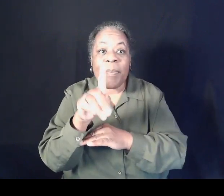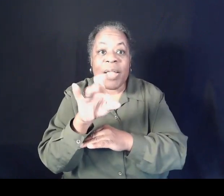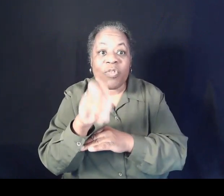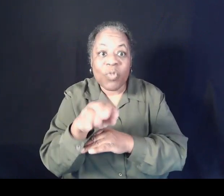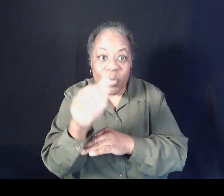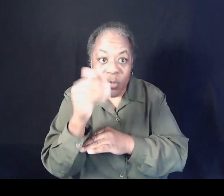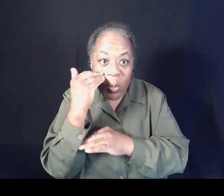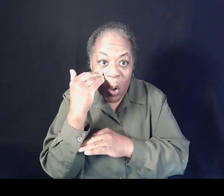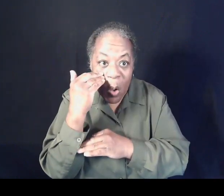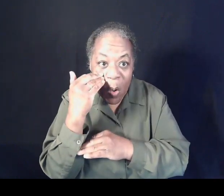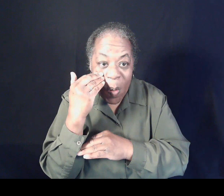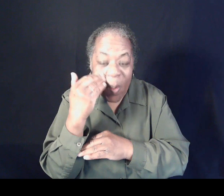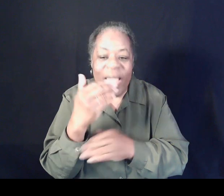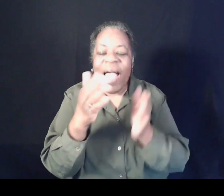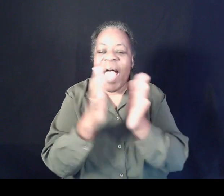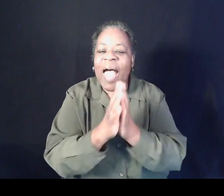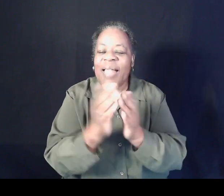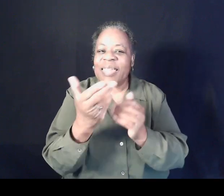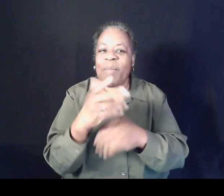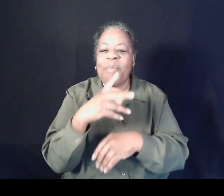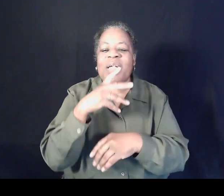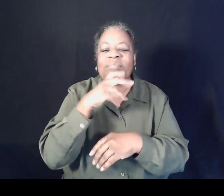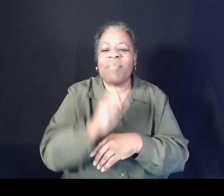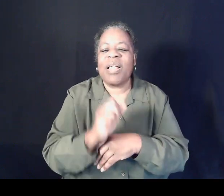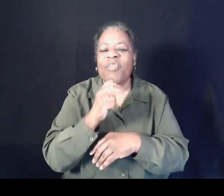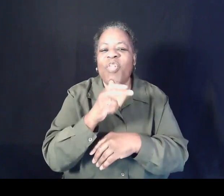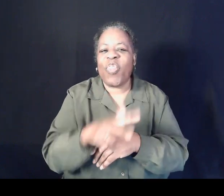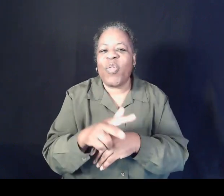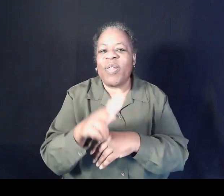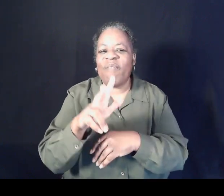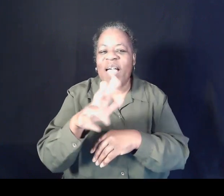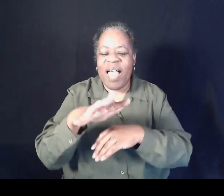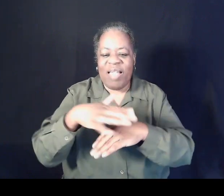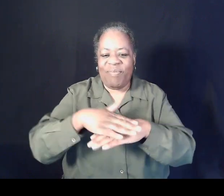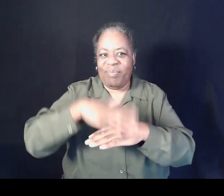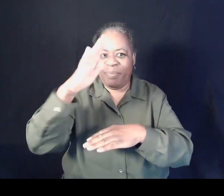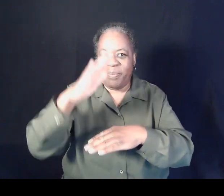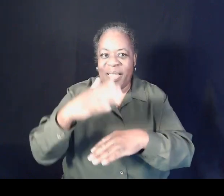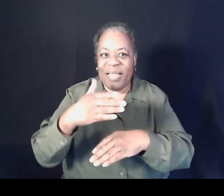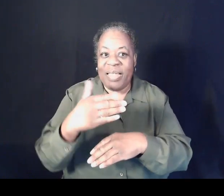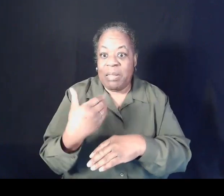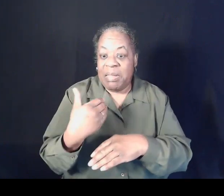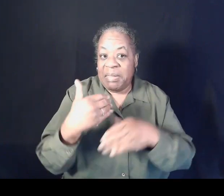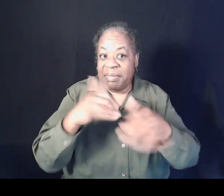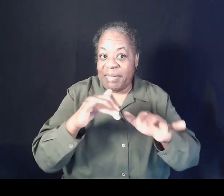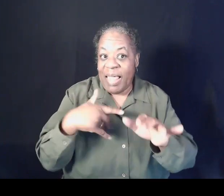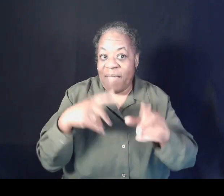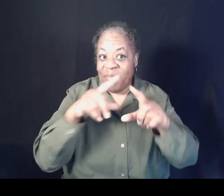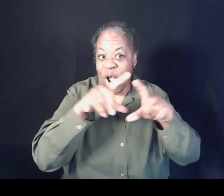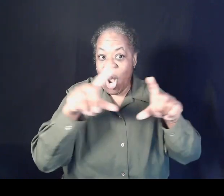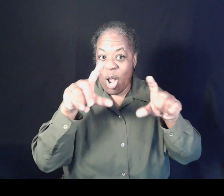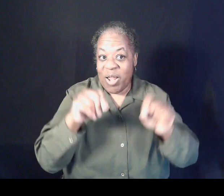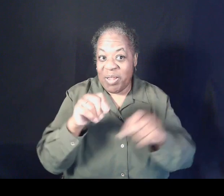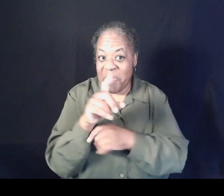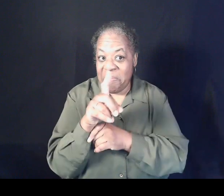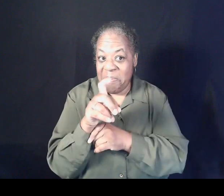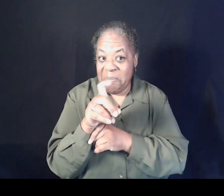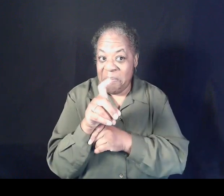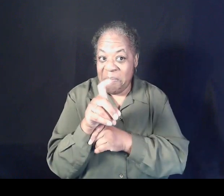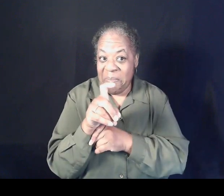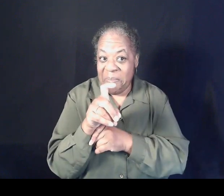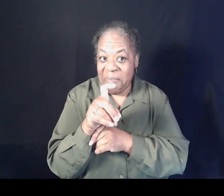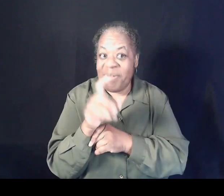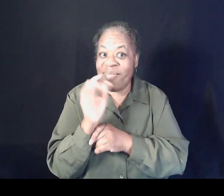someone above the age of 35. And ask them if they still have their Blockbuster card. Like